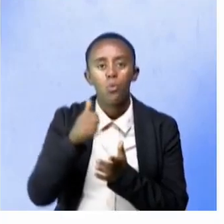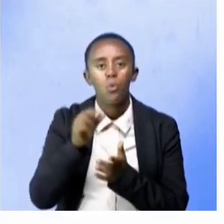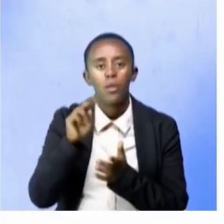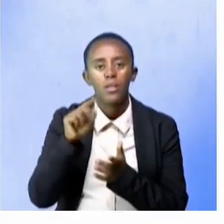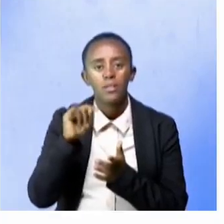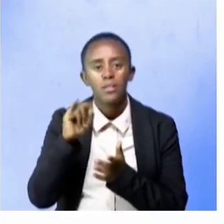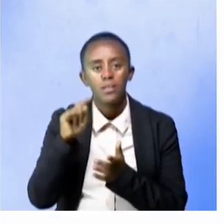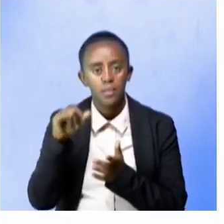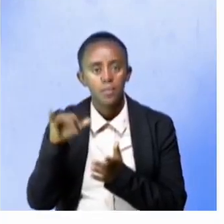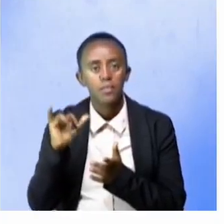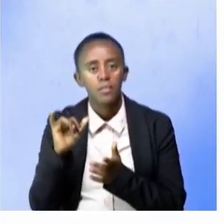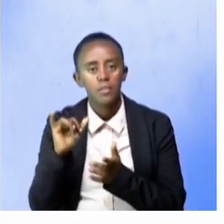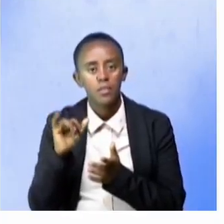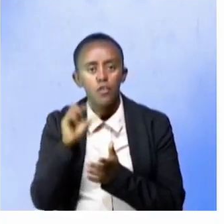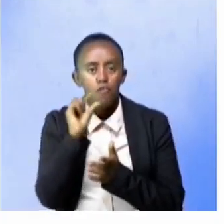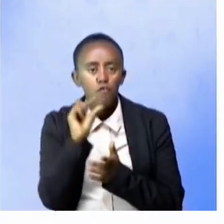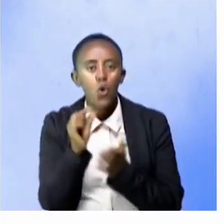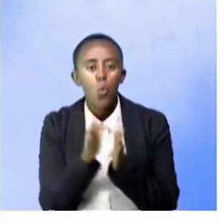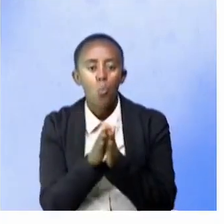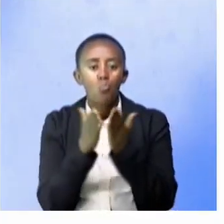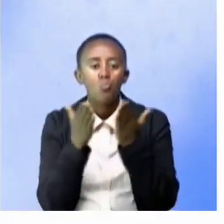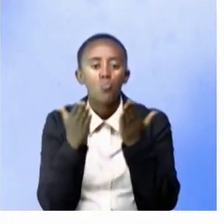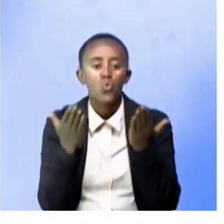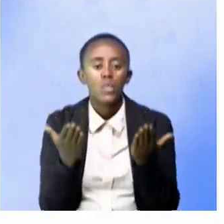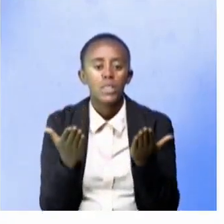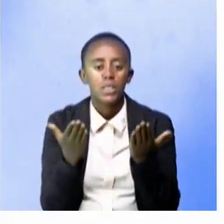Yeah. Few books.